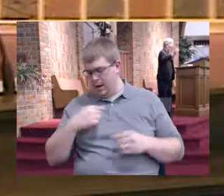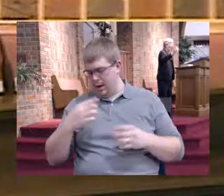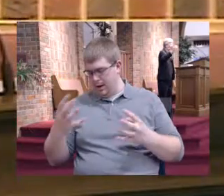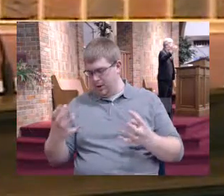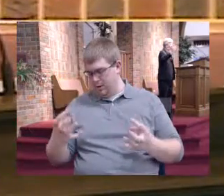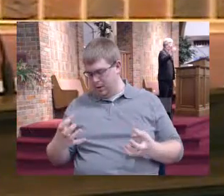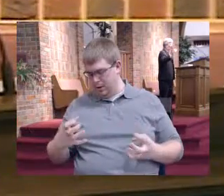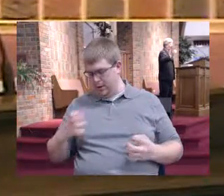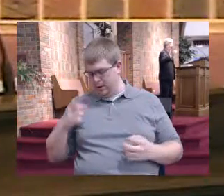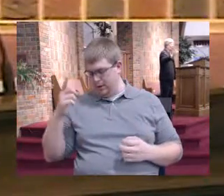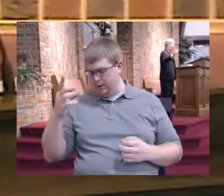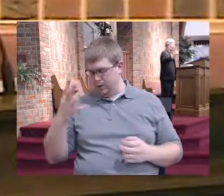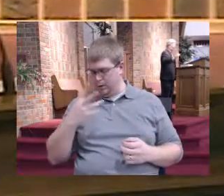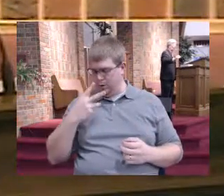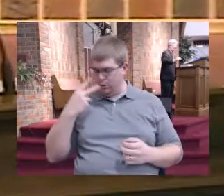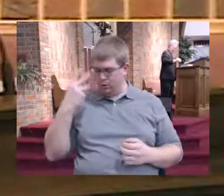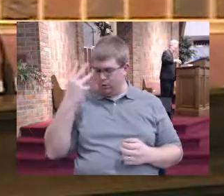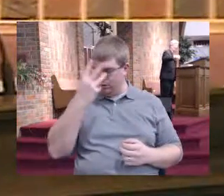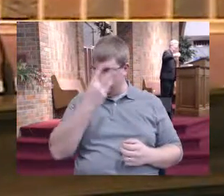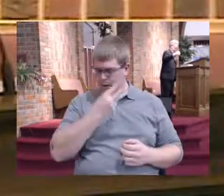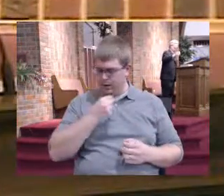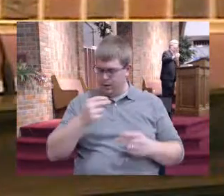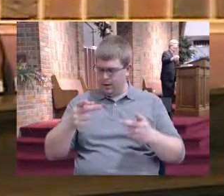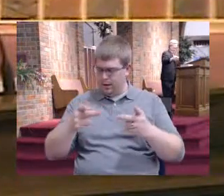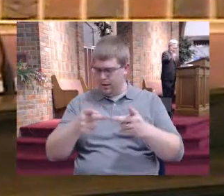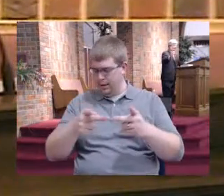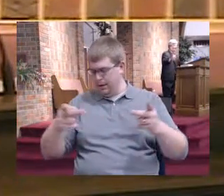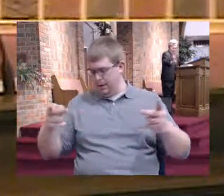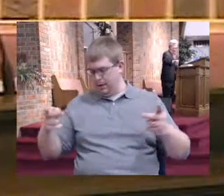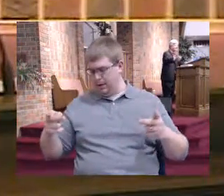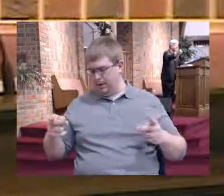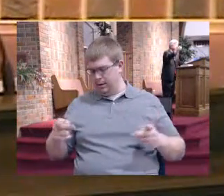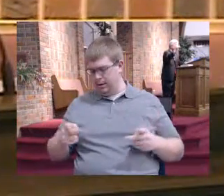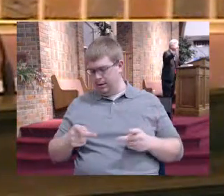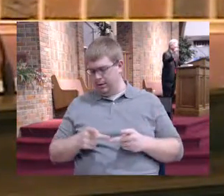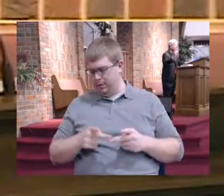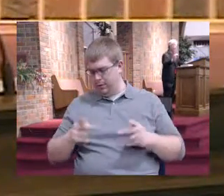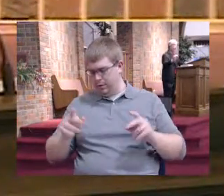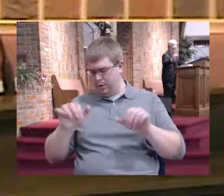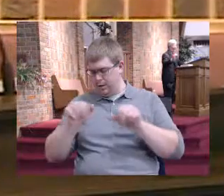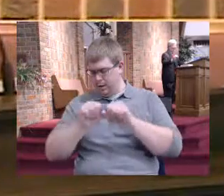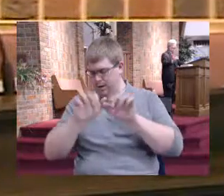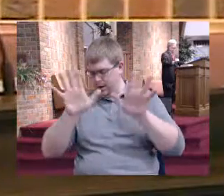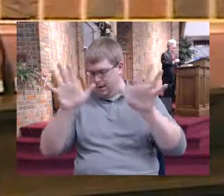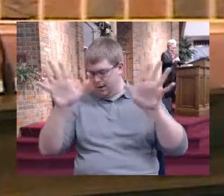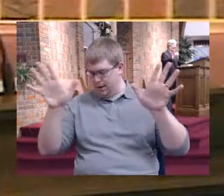shine, I want a gold one and silver